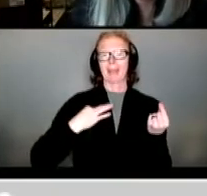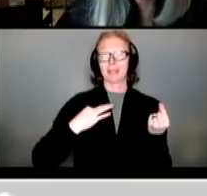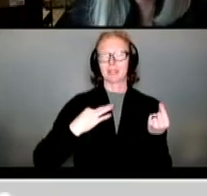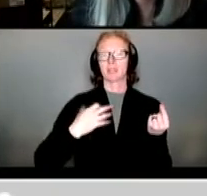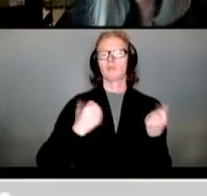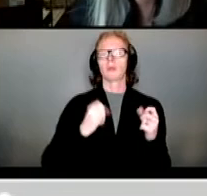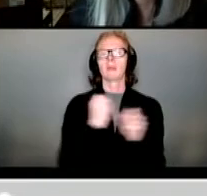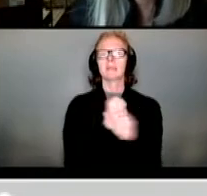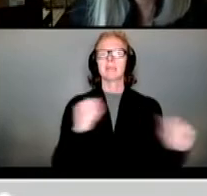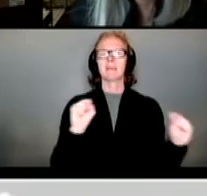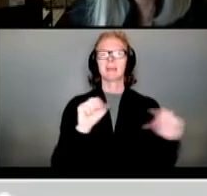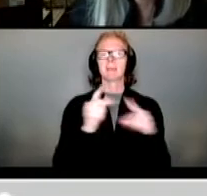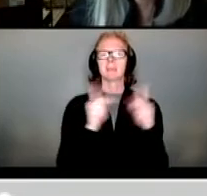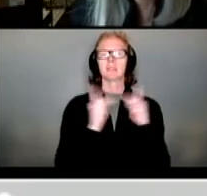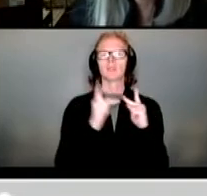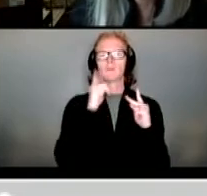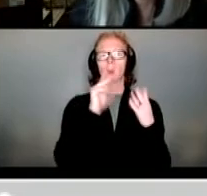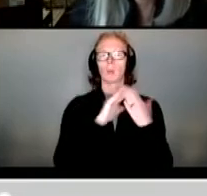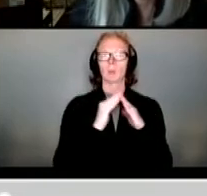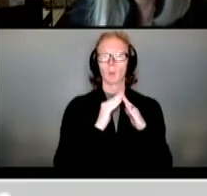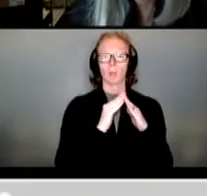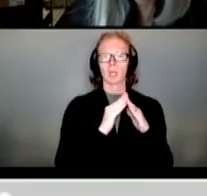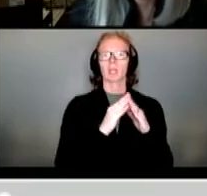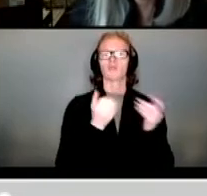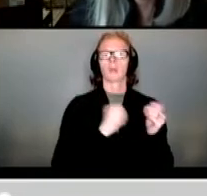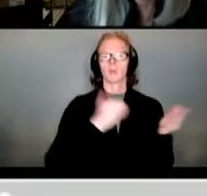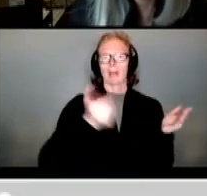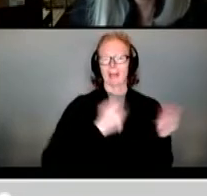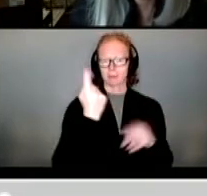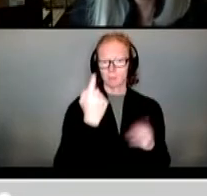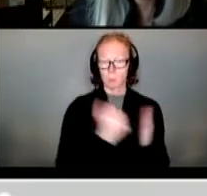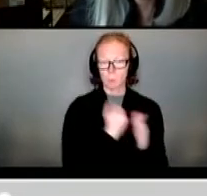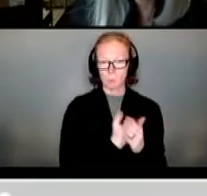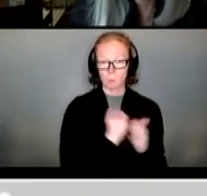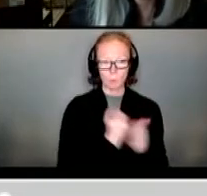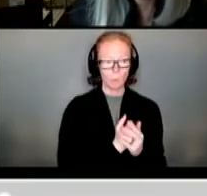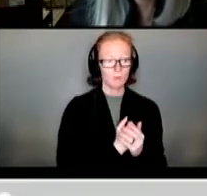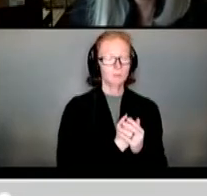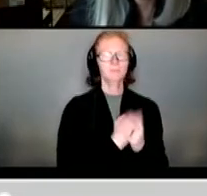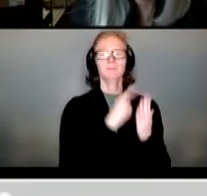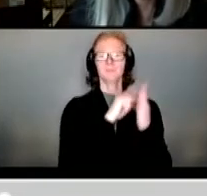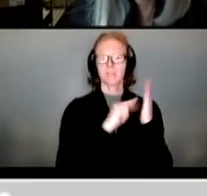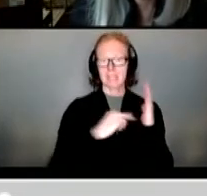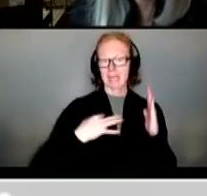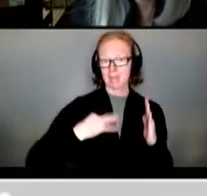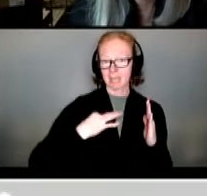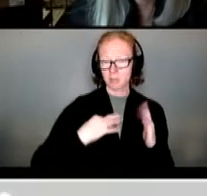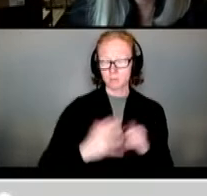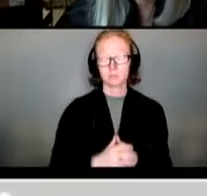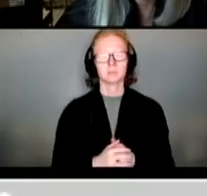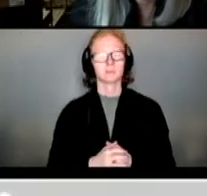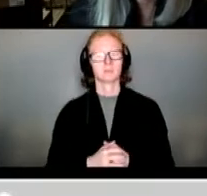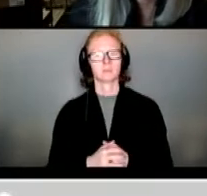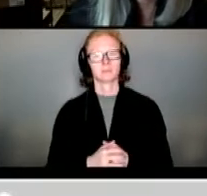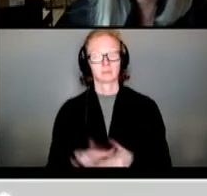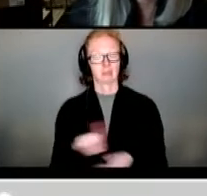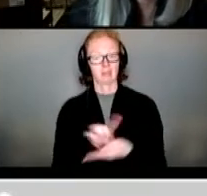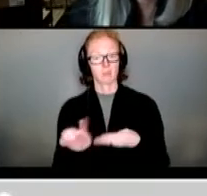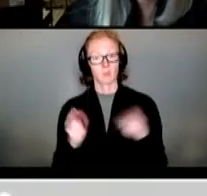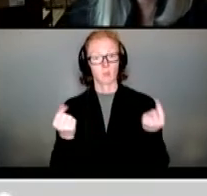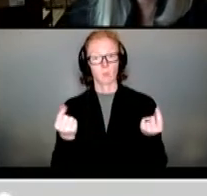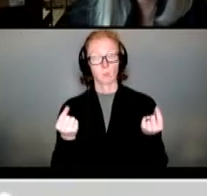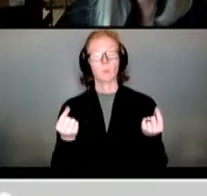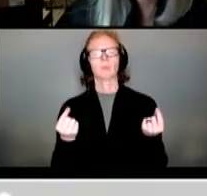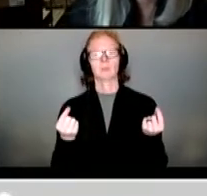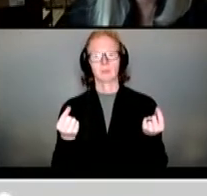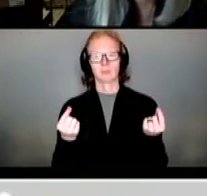position in the mayor's office. They also went on to say that this week, we, being